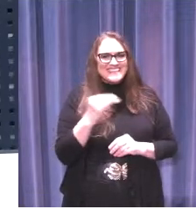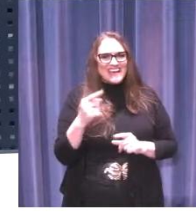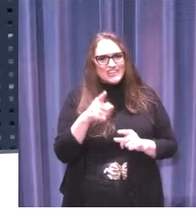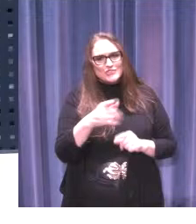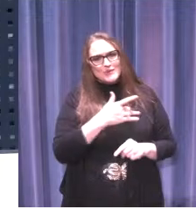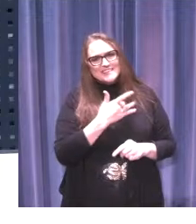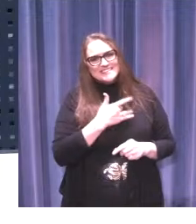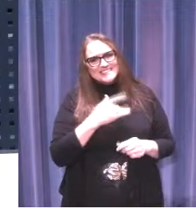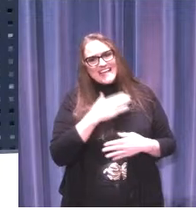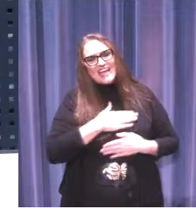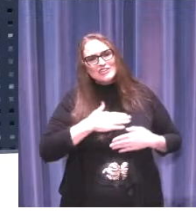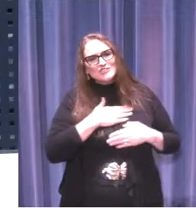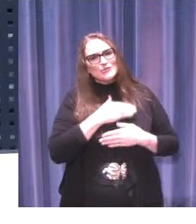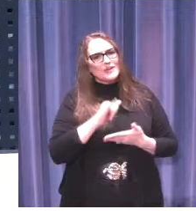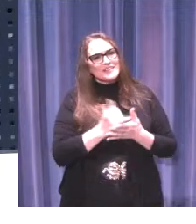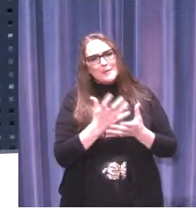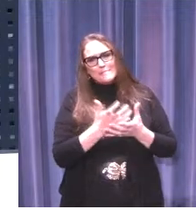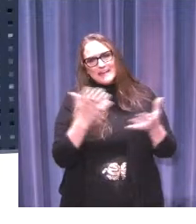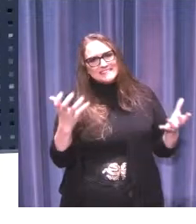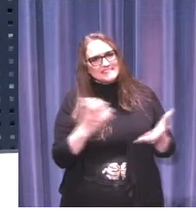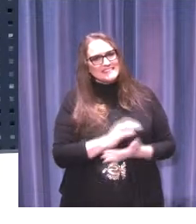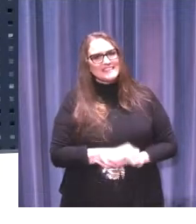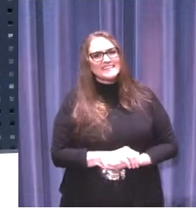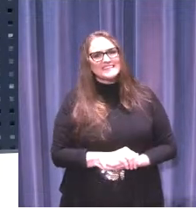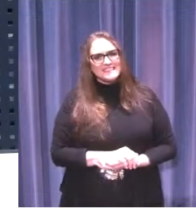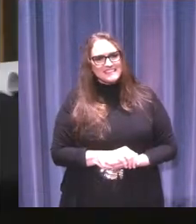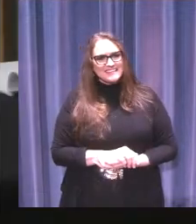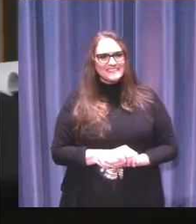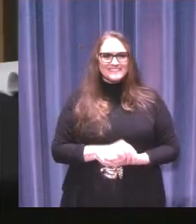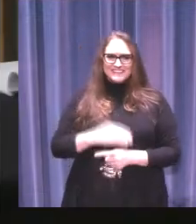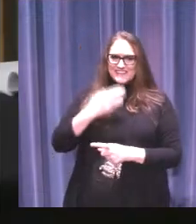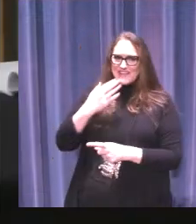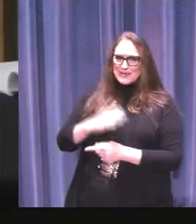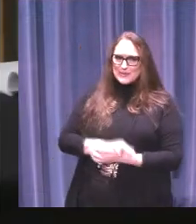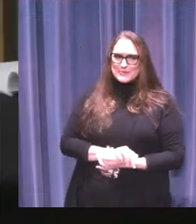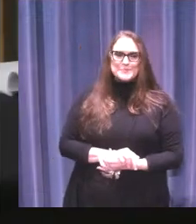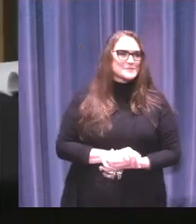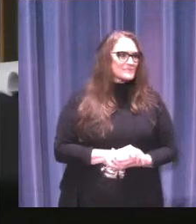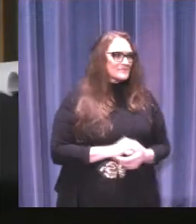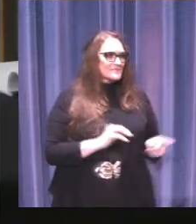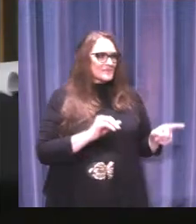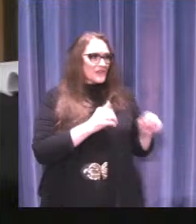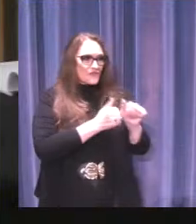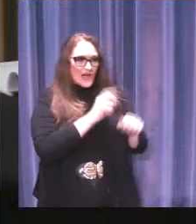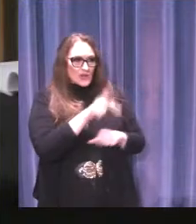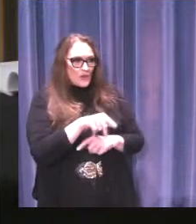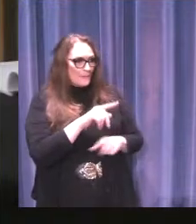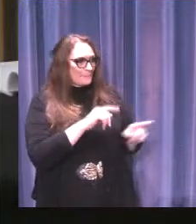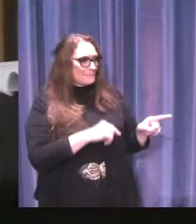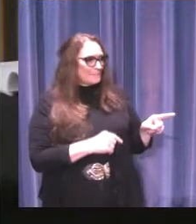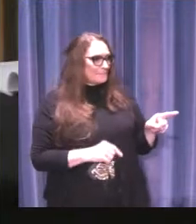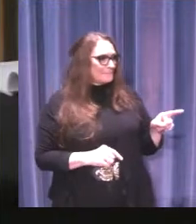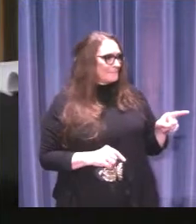sense, I enjoyed them immensely. Thank you. Are there any follow-ups?